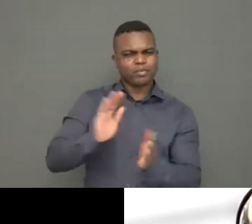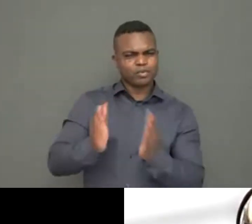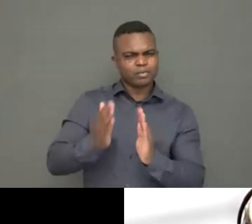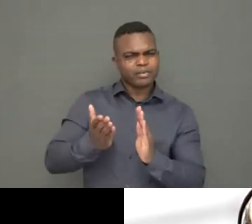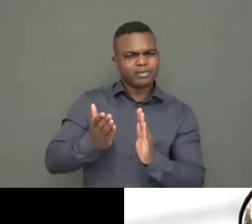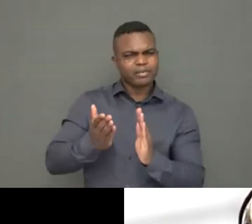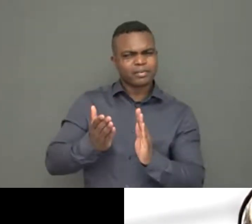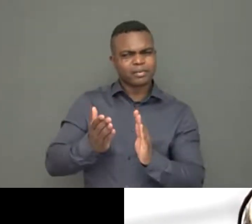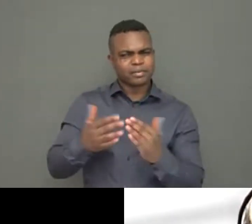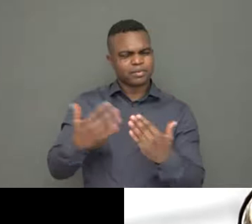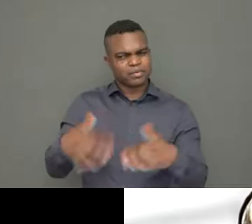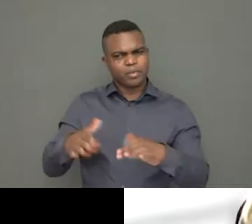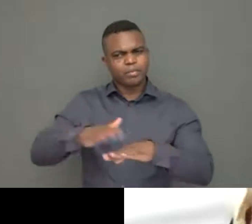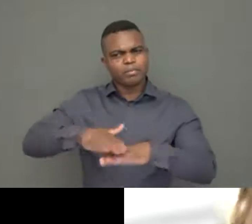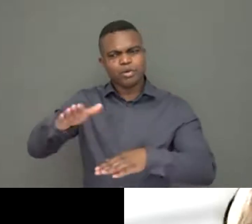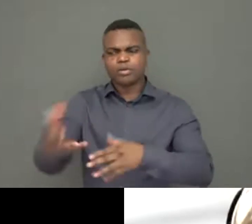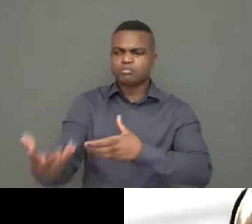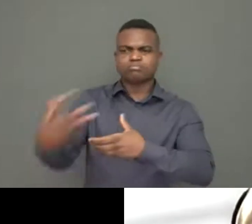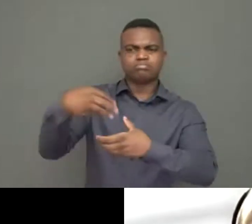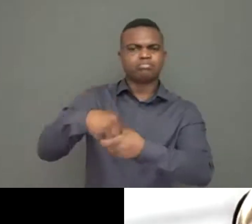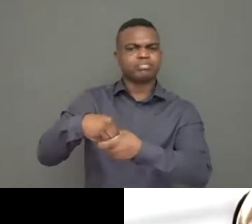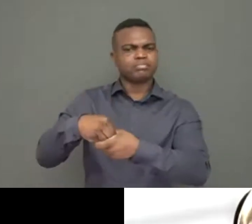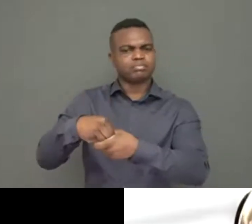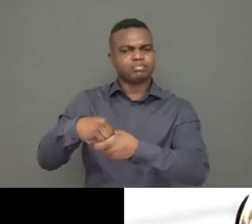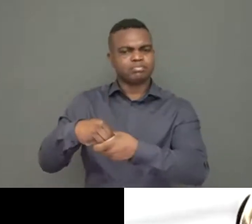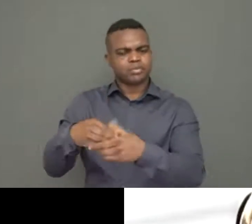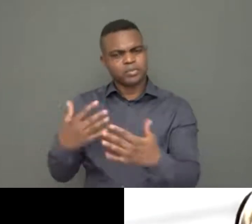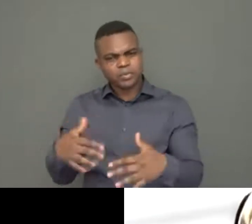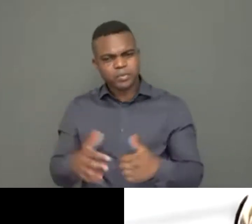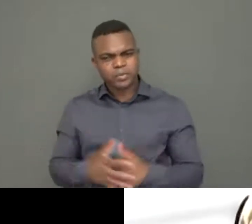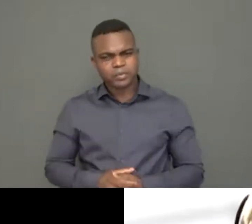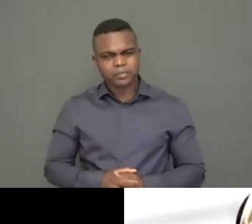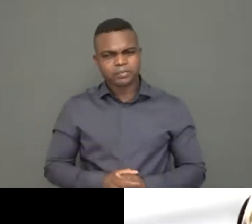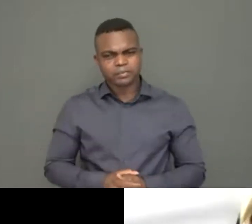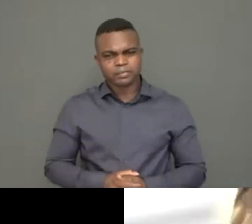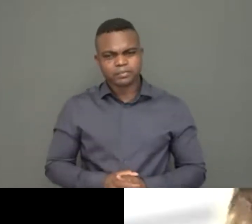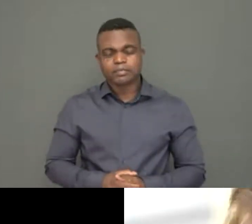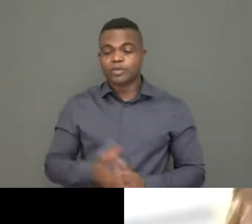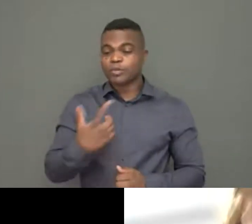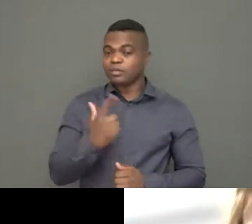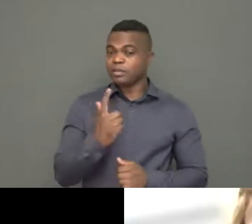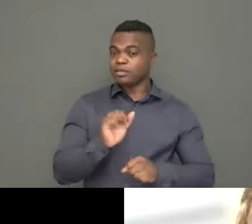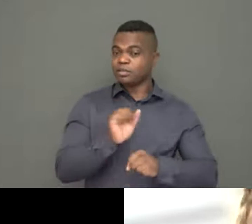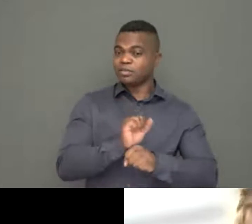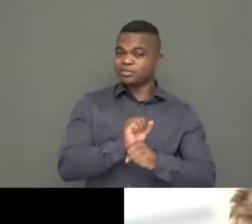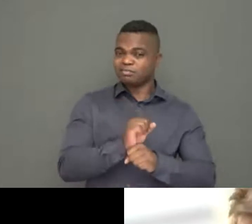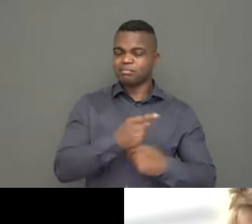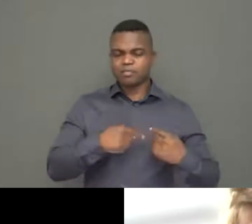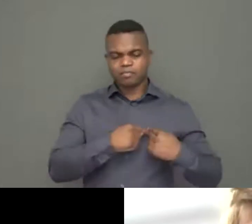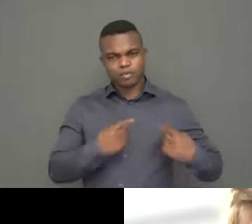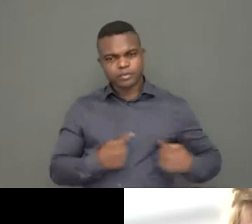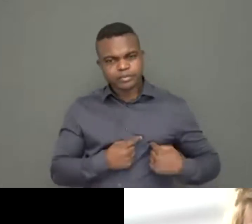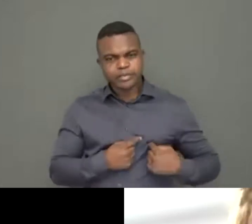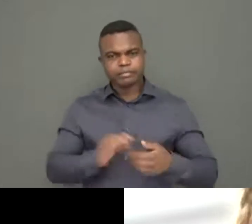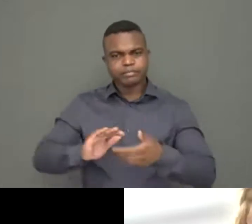organizations what an important knock-on effect these kind of opportunities can have. And so thank you very much, Shane, for the great cooperation